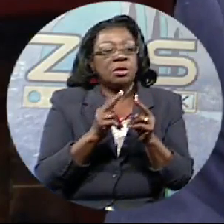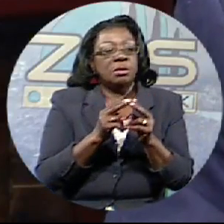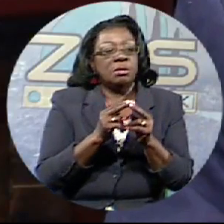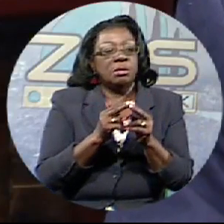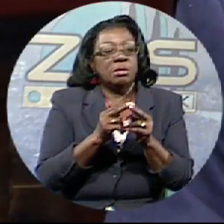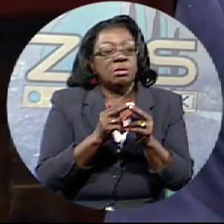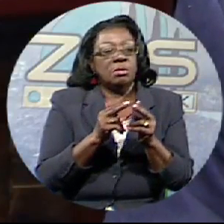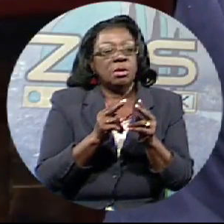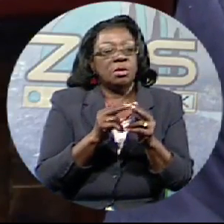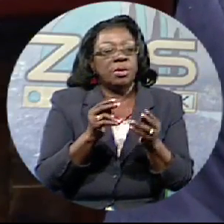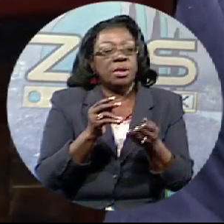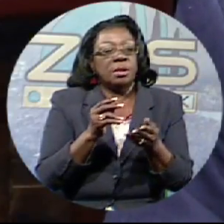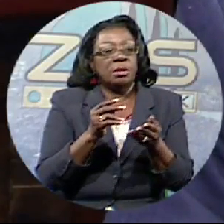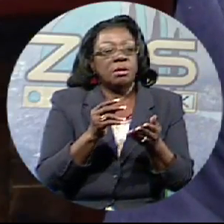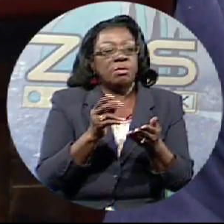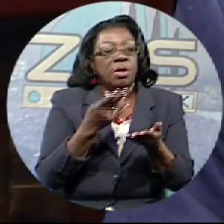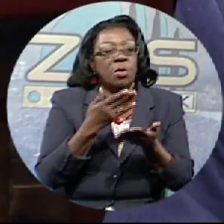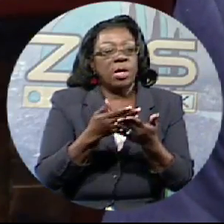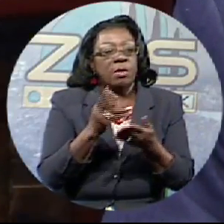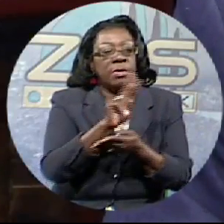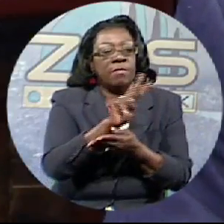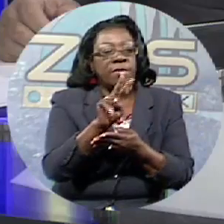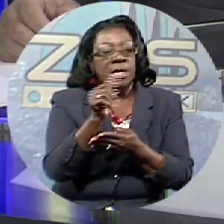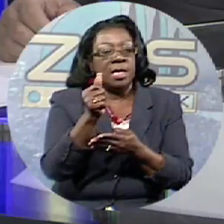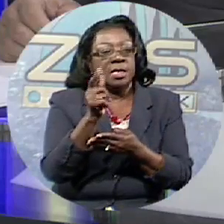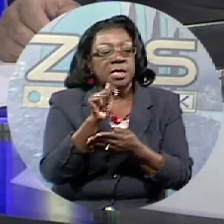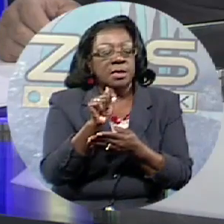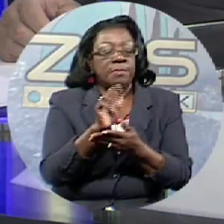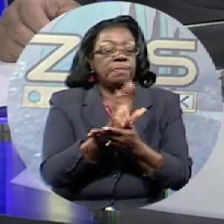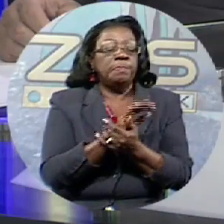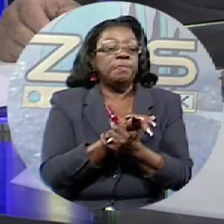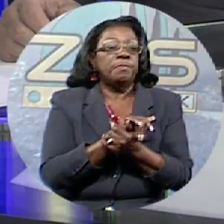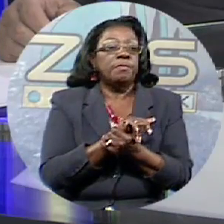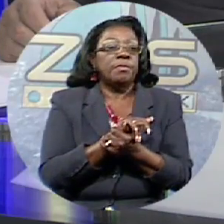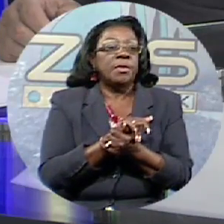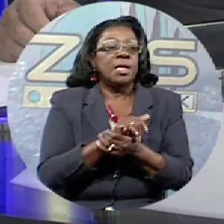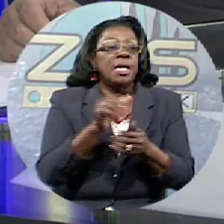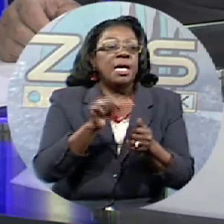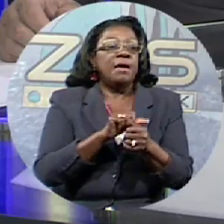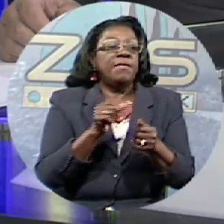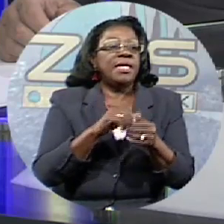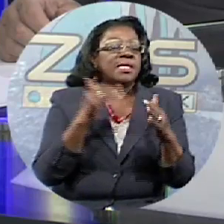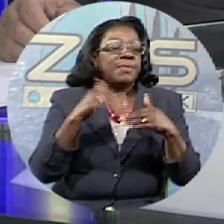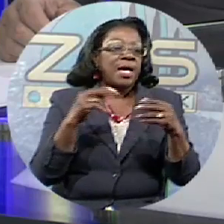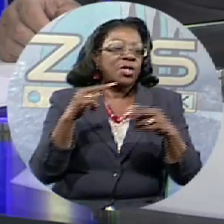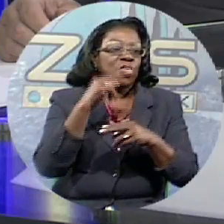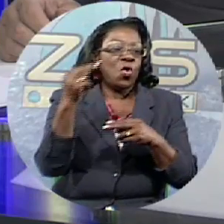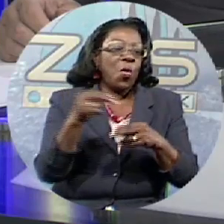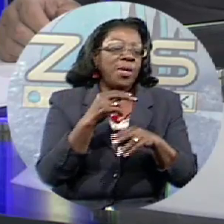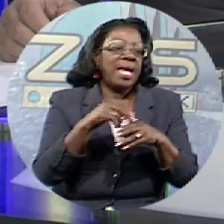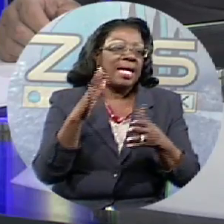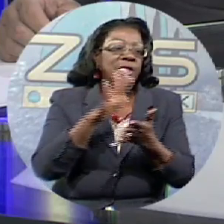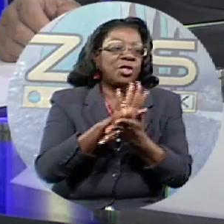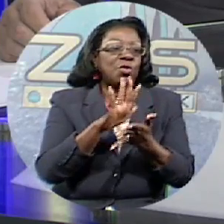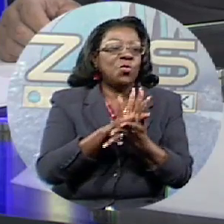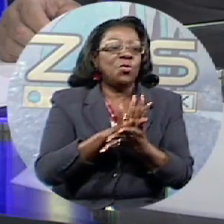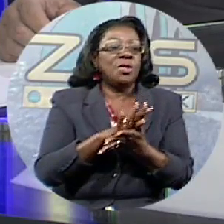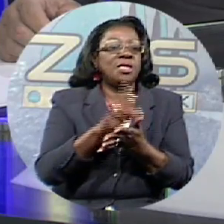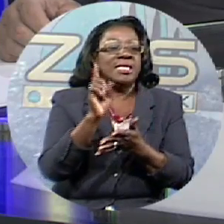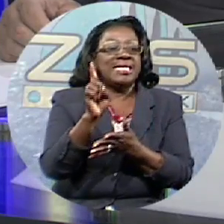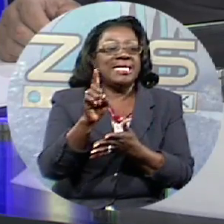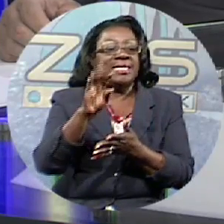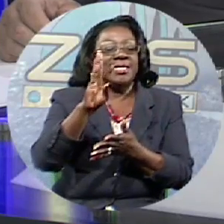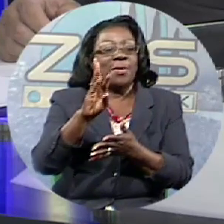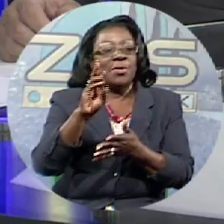meet the estimates that we had put forth. Everything appears to be back to normal at D.W. Davis Junior High School today.